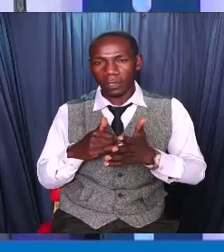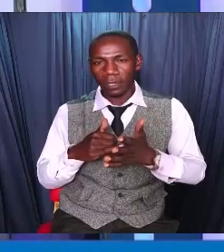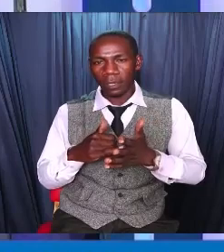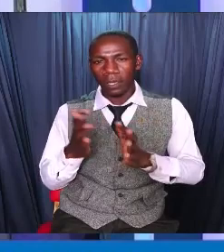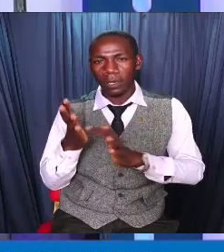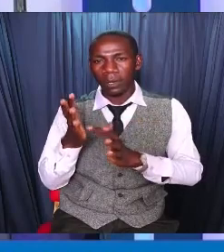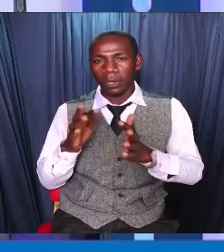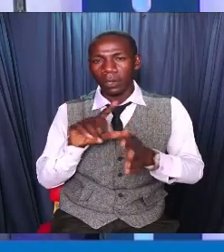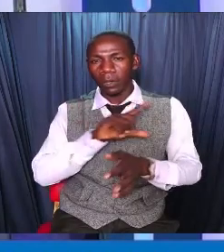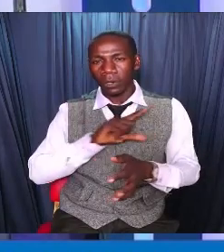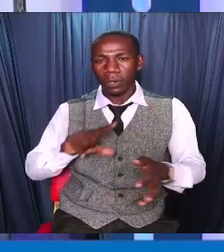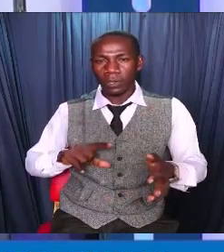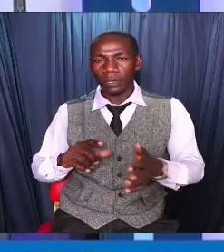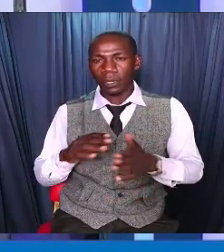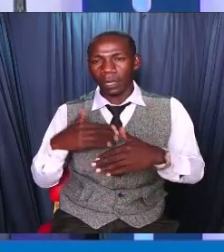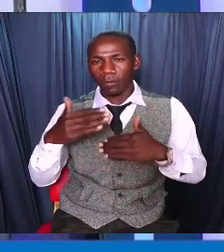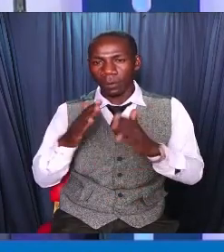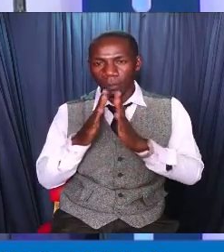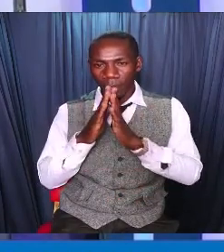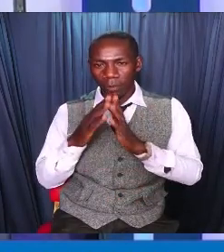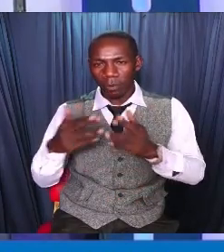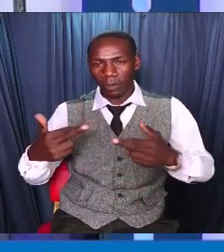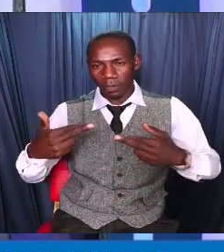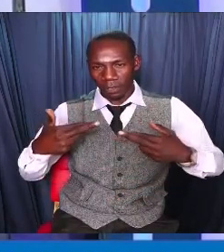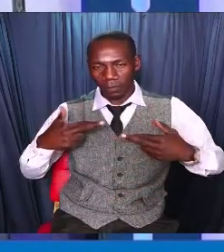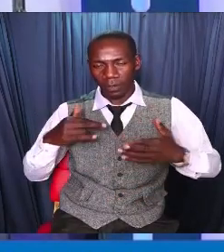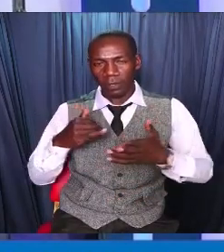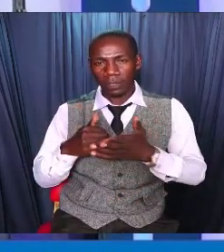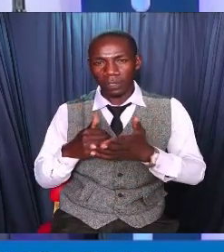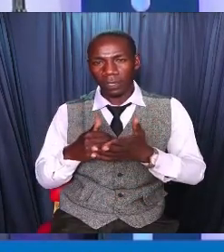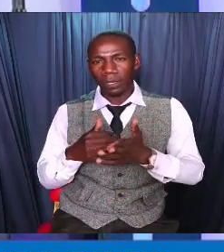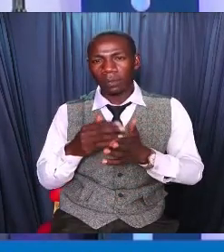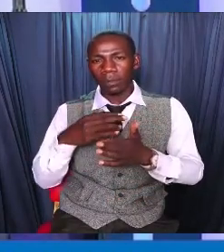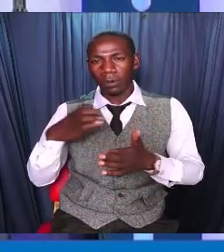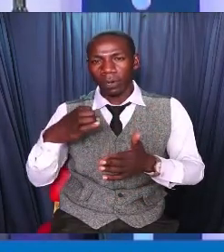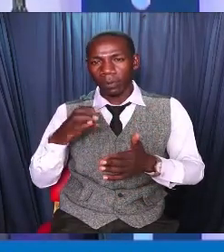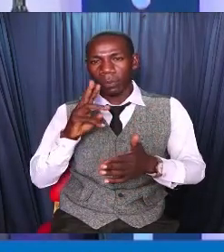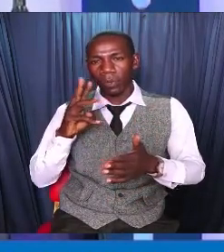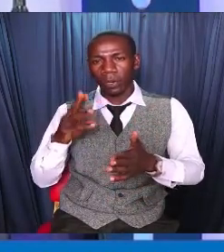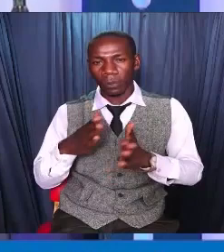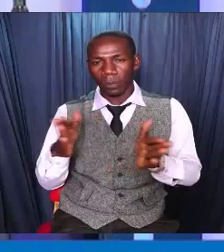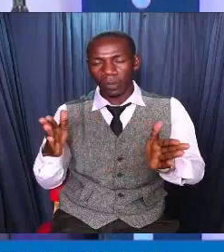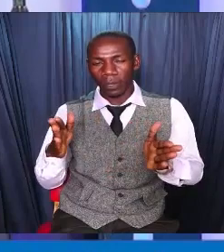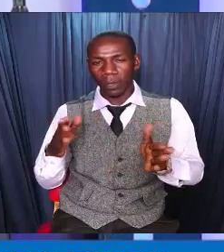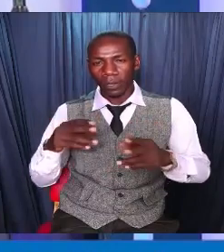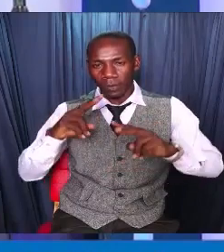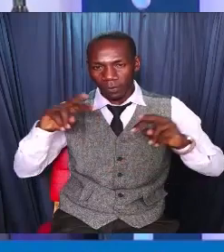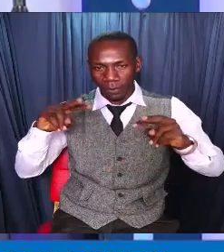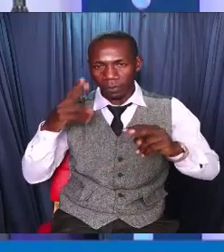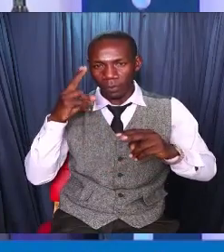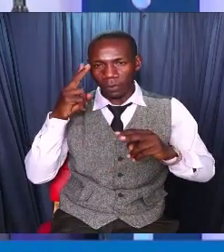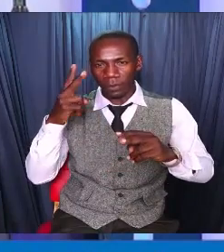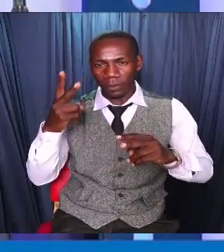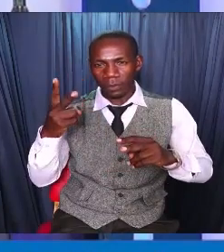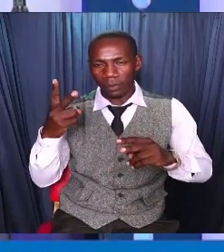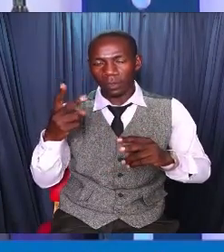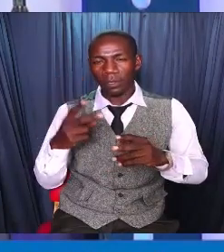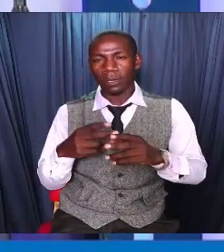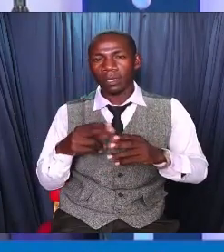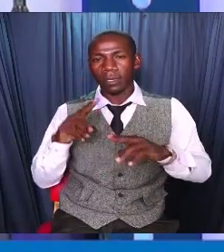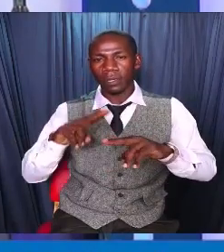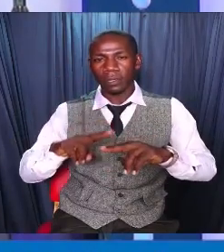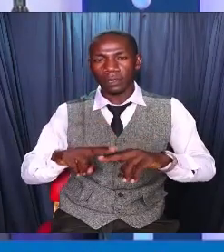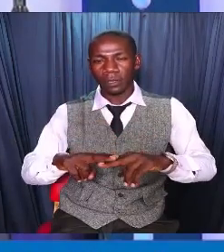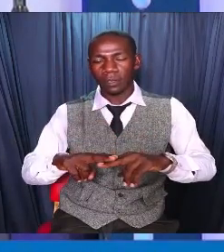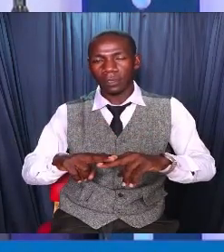Bwana alisema tukiomba tutapata. And the Lord said when we pray we'll see. Tukibisha atafungua. When I knock it will be open. Tutafuta tutaona. When I seek I will see. Anakaa